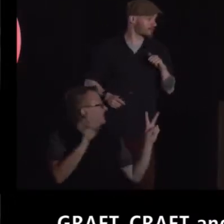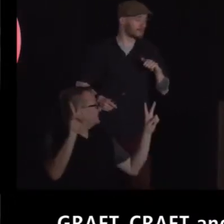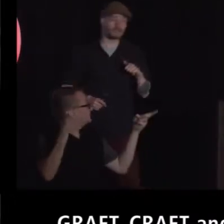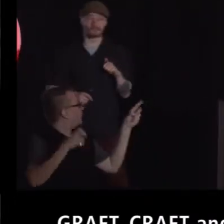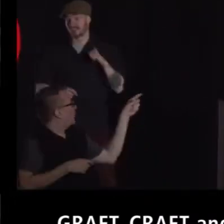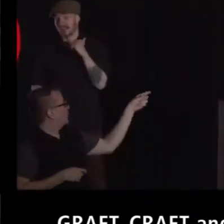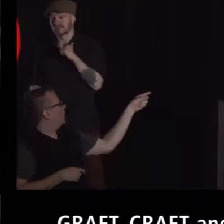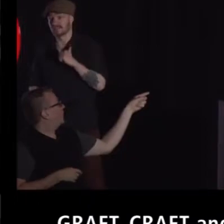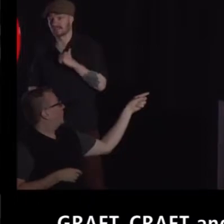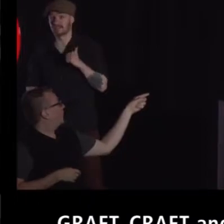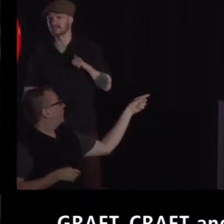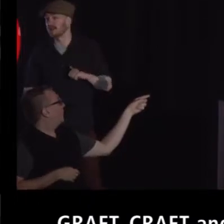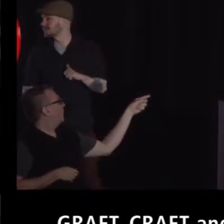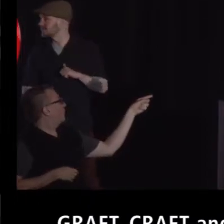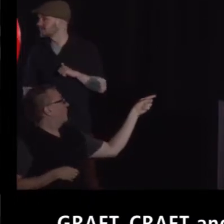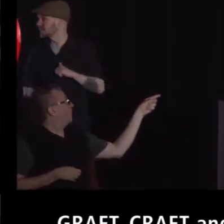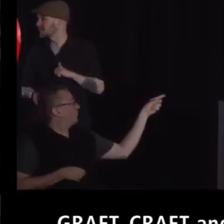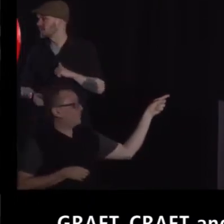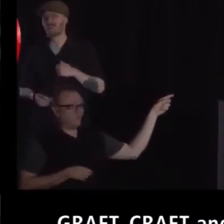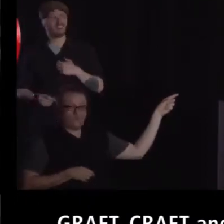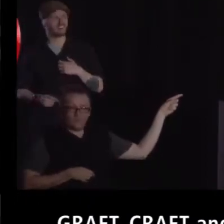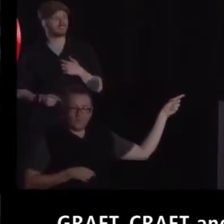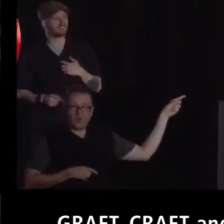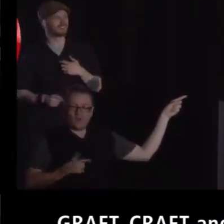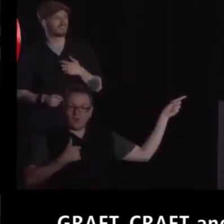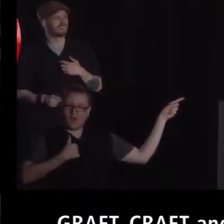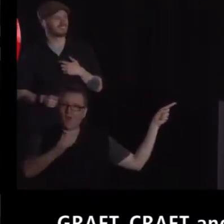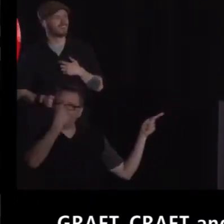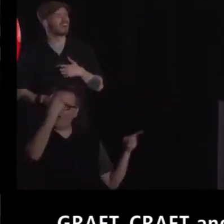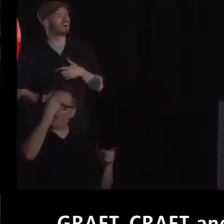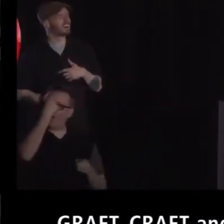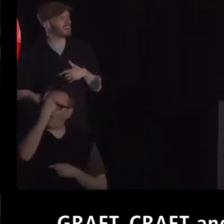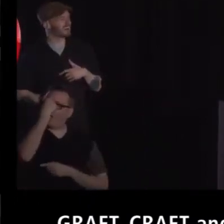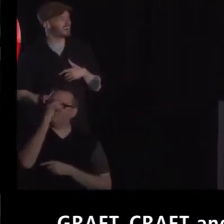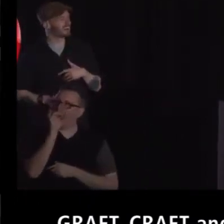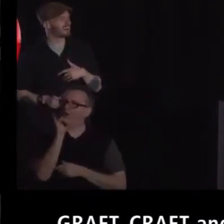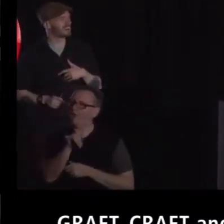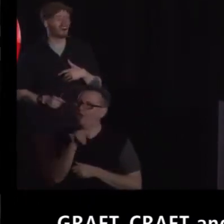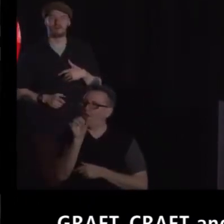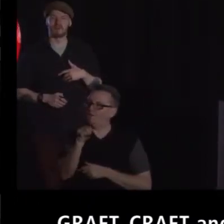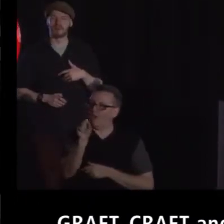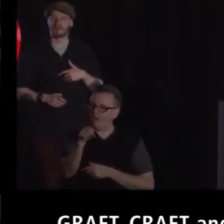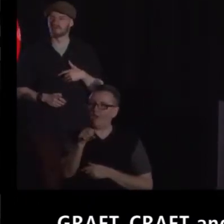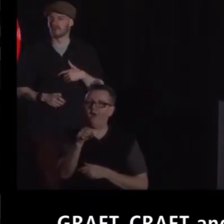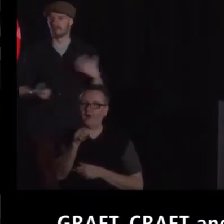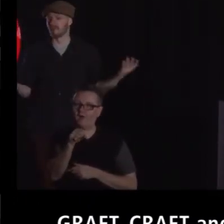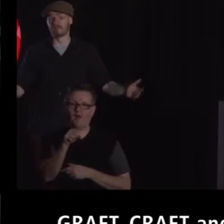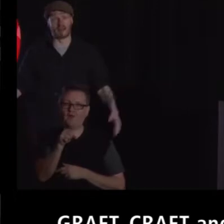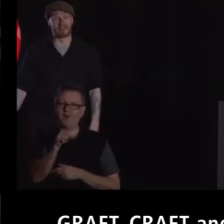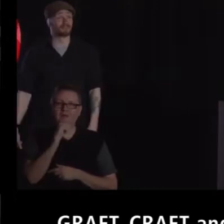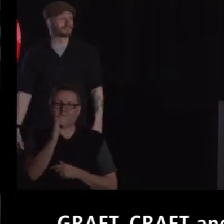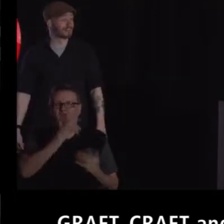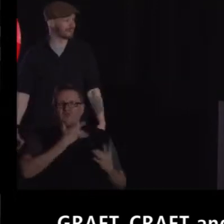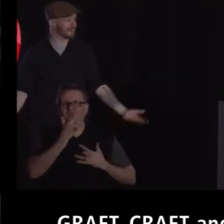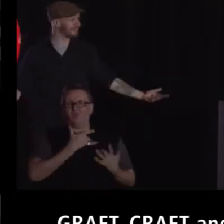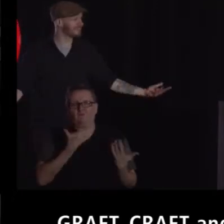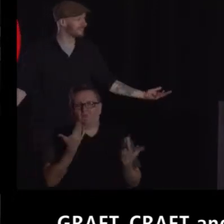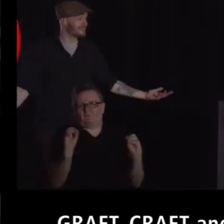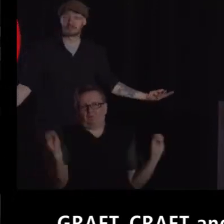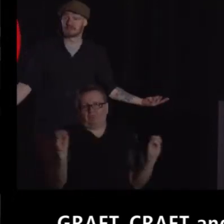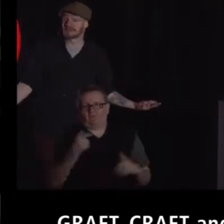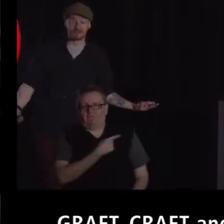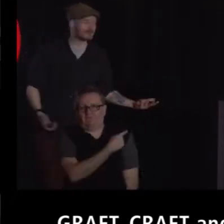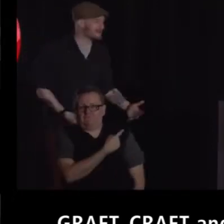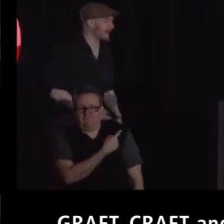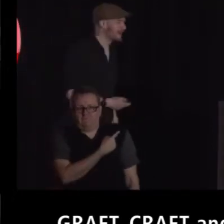that you're a ghost driving a meat-covered skeleton covered in stardust, it's like, oh, yeah. I won't worry about anything then,